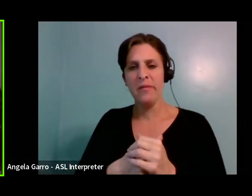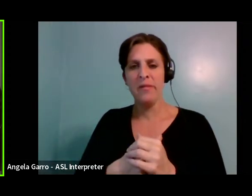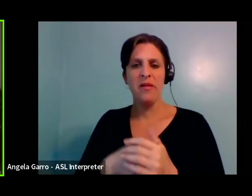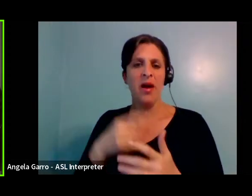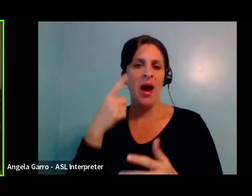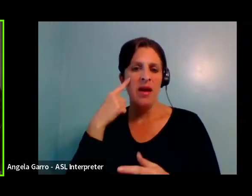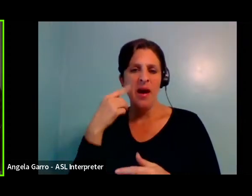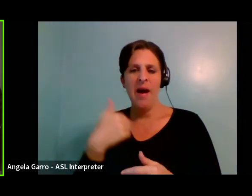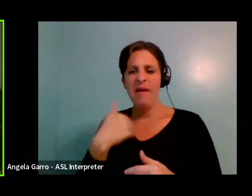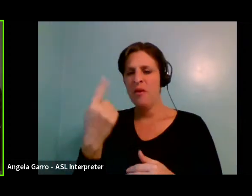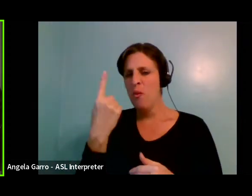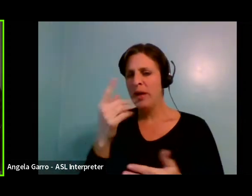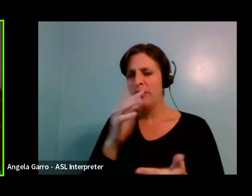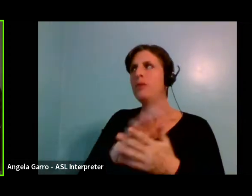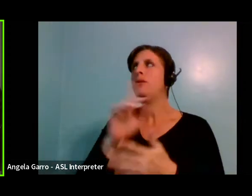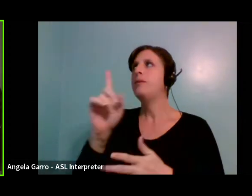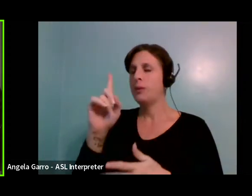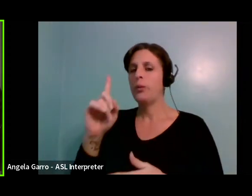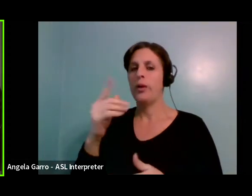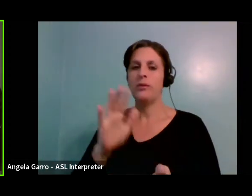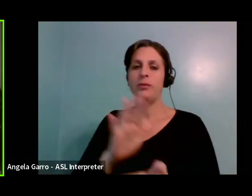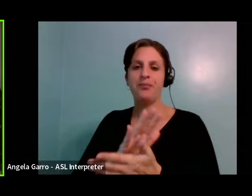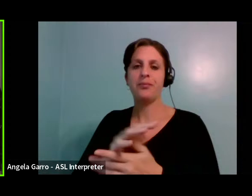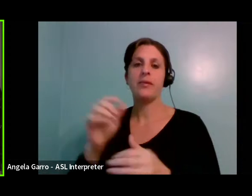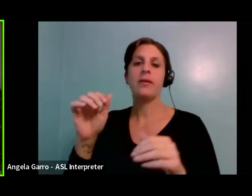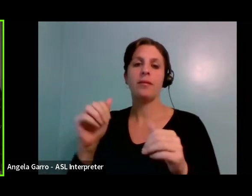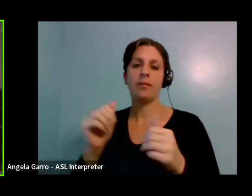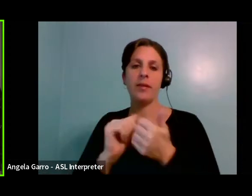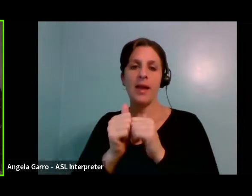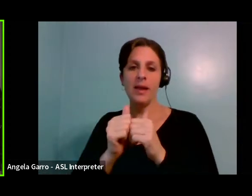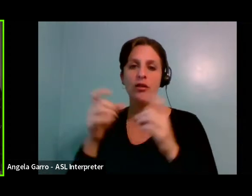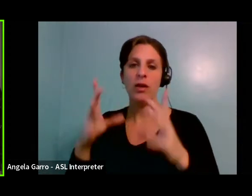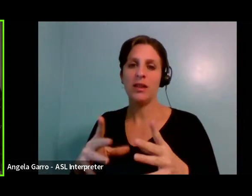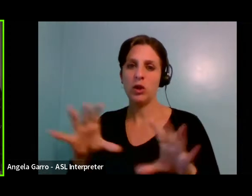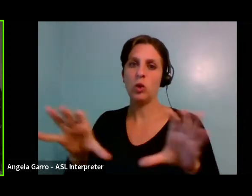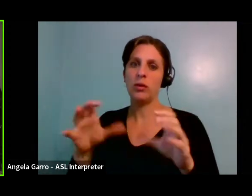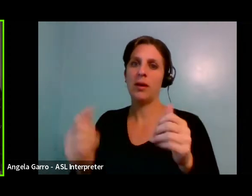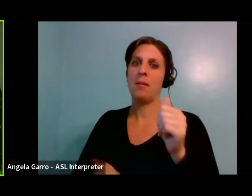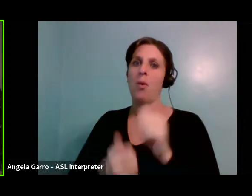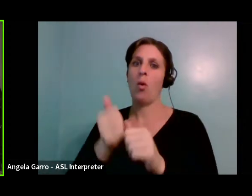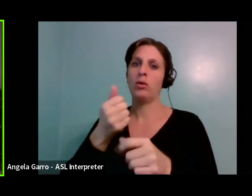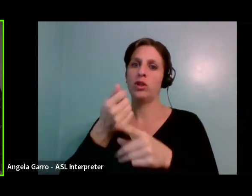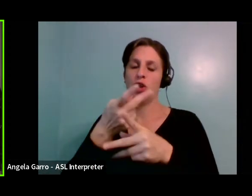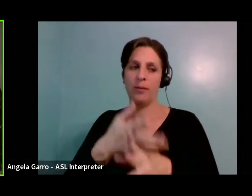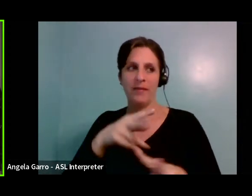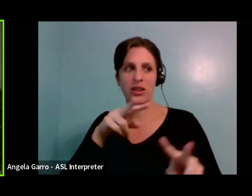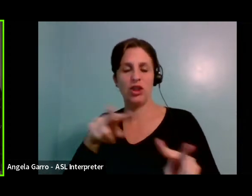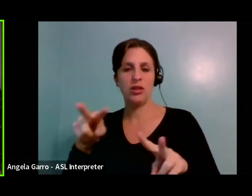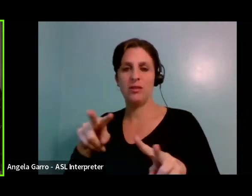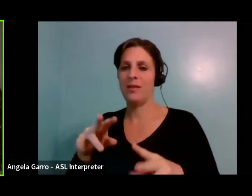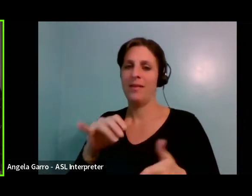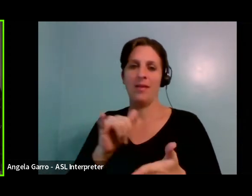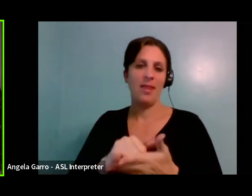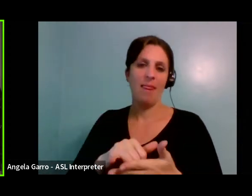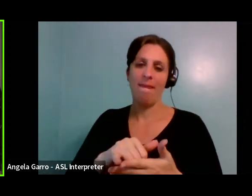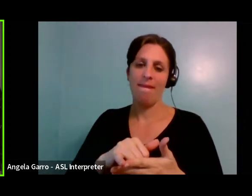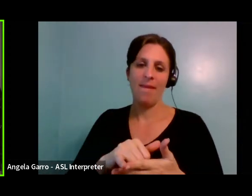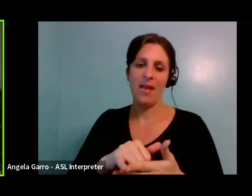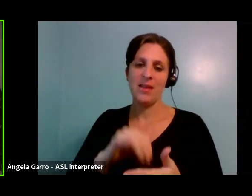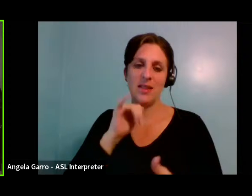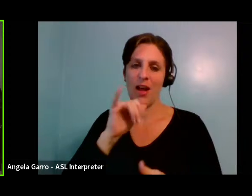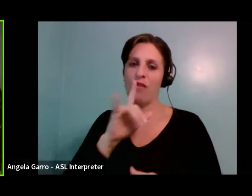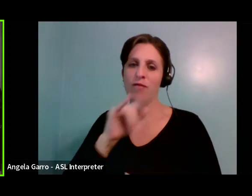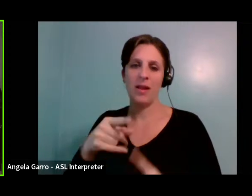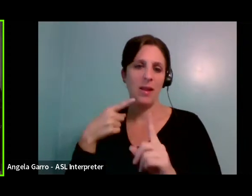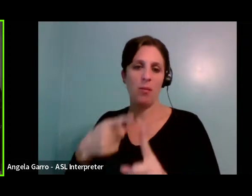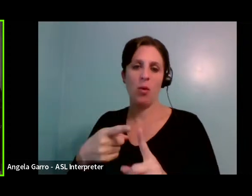be one school where an athletic director is doing most of the supervision, and that's not really, the point of the role. Point of a